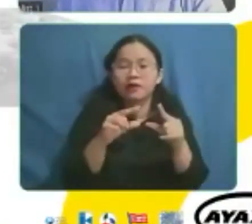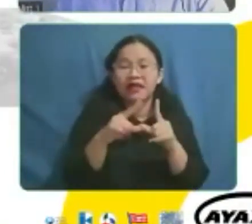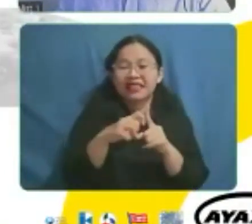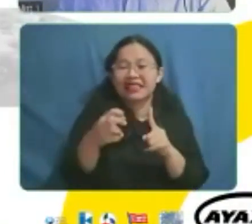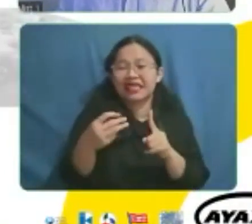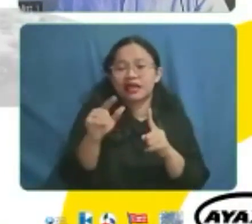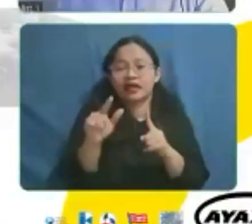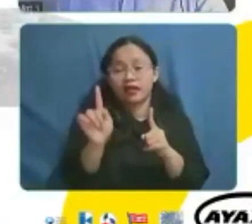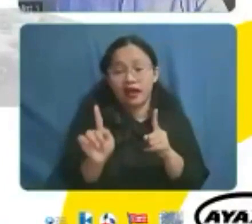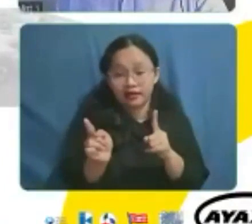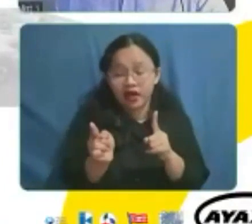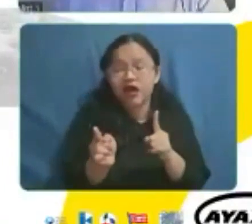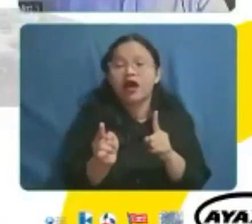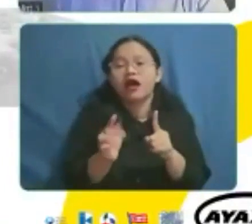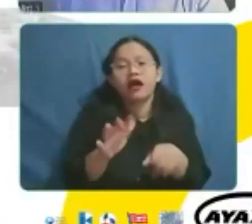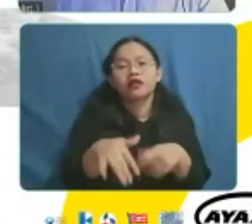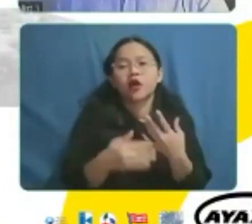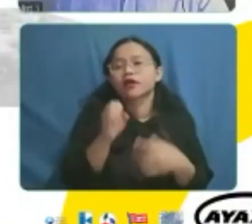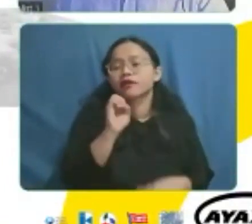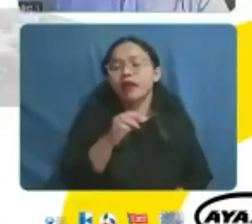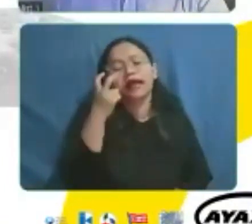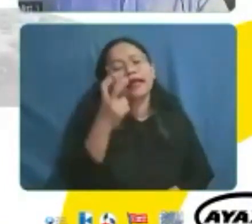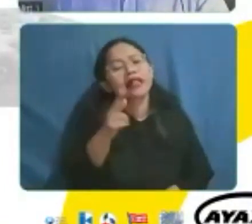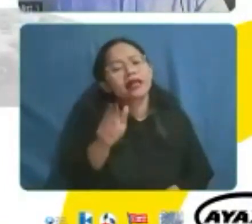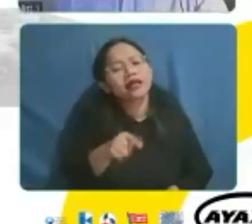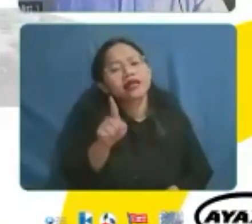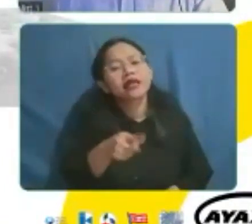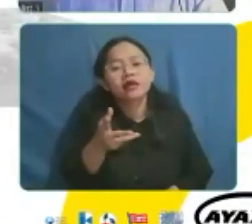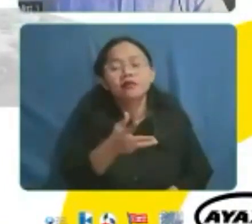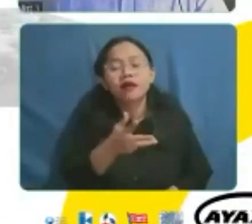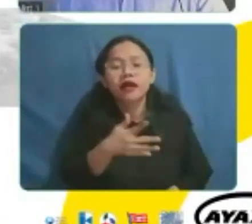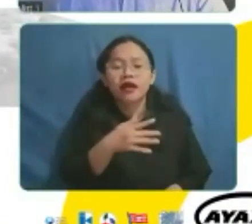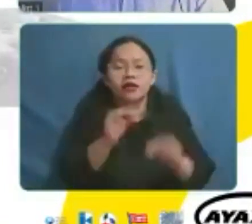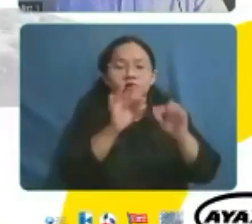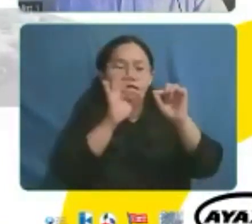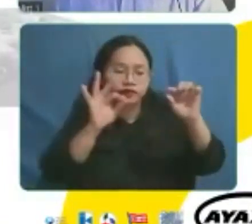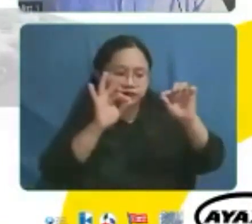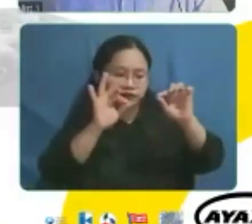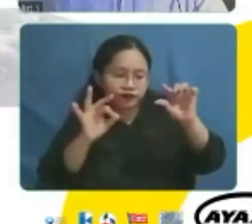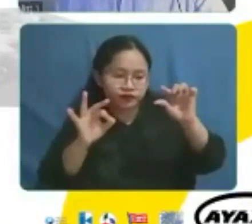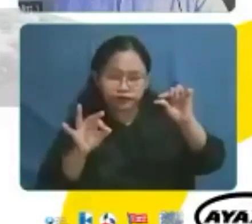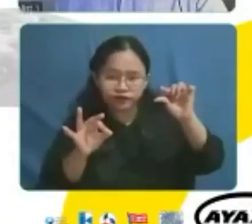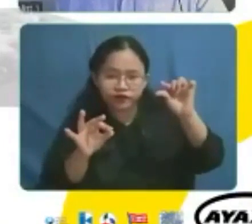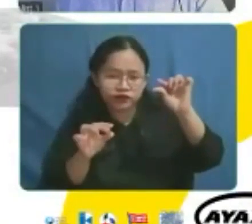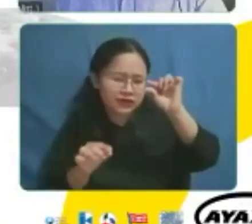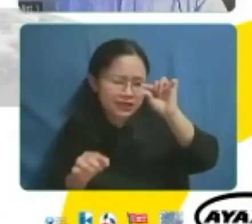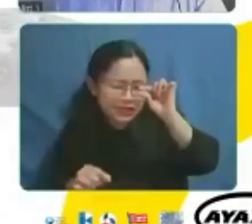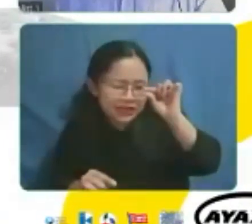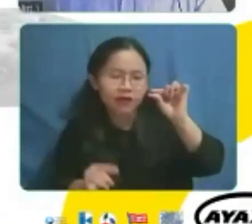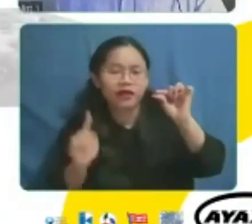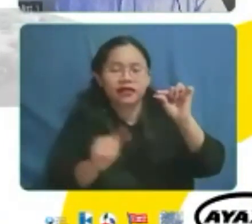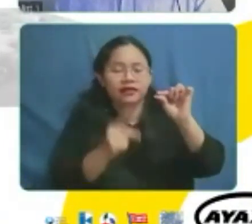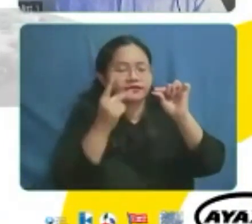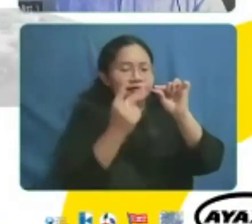the larger particles. And the reason this is important is because the fine particles can go deep into